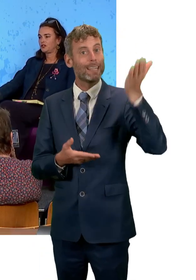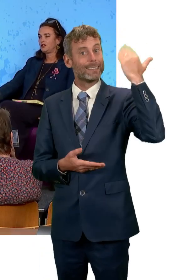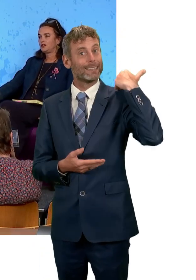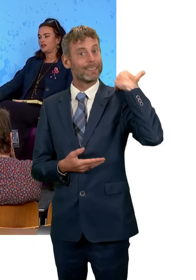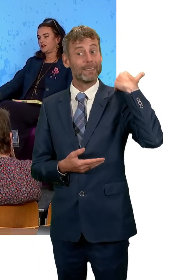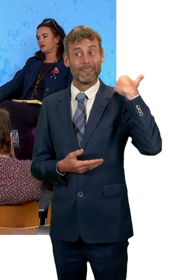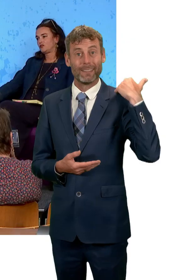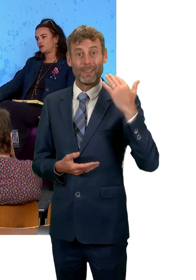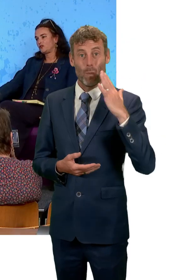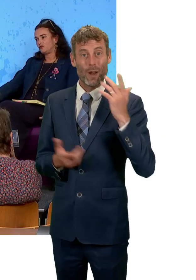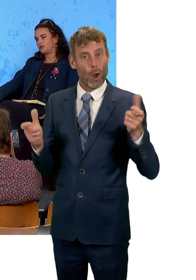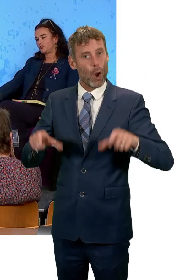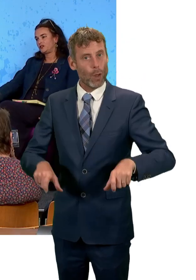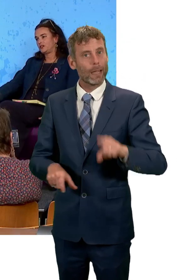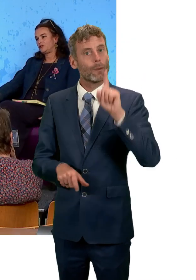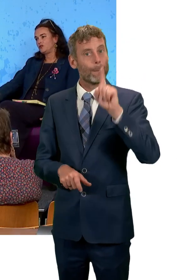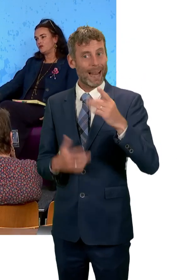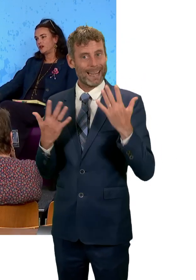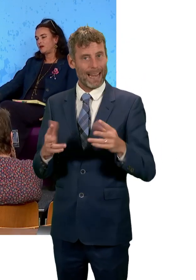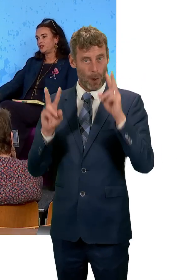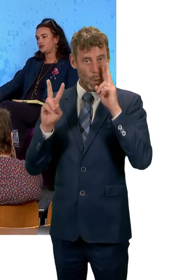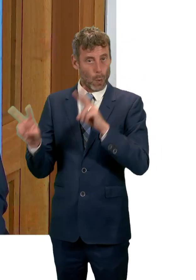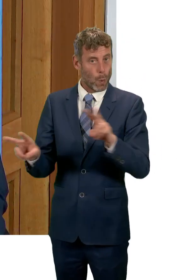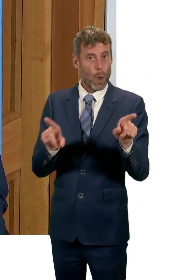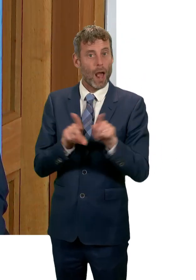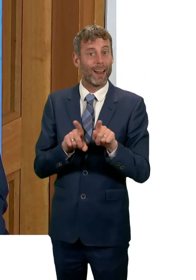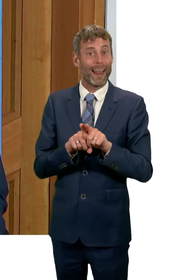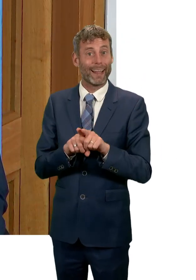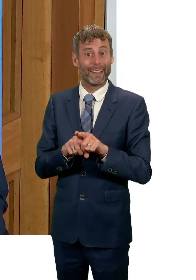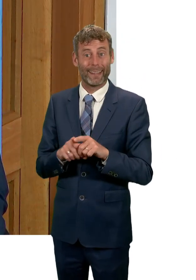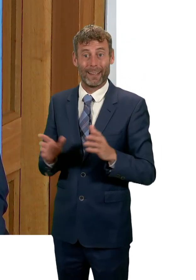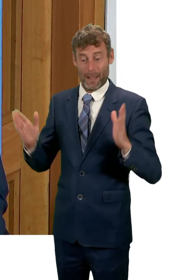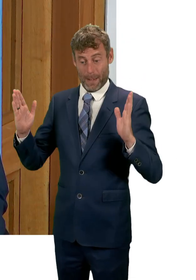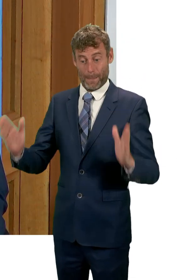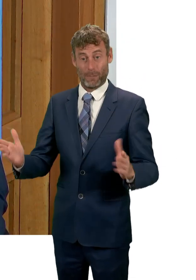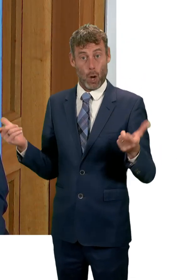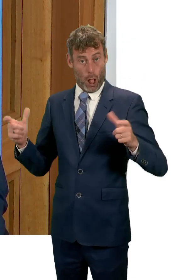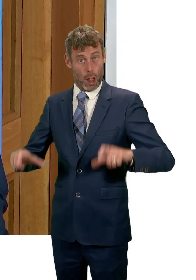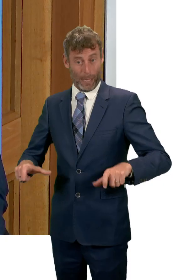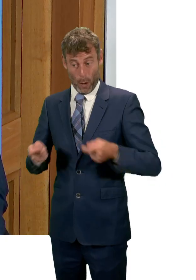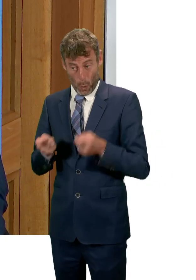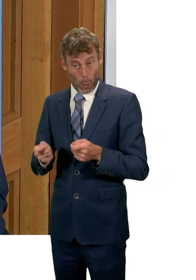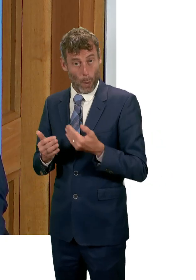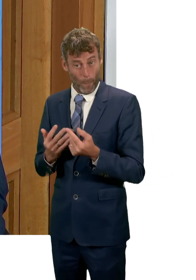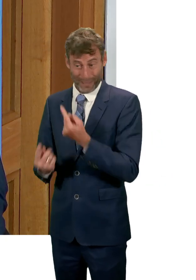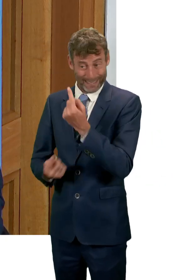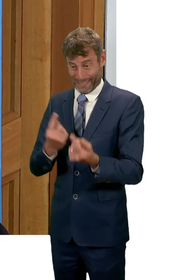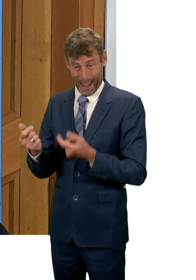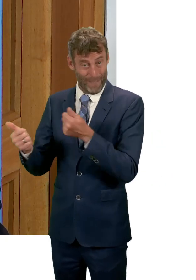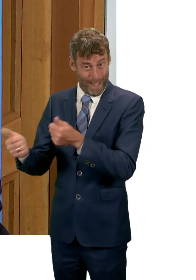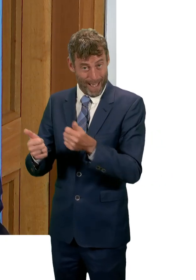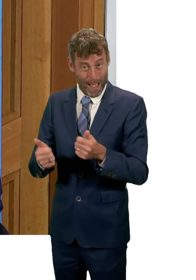is that across Scotland, is that no, the habits did not improve during lockdown. In fact,